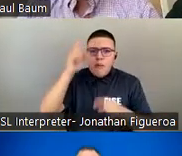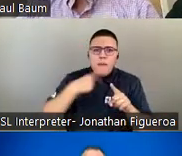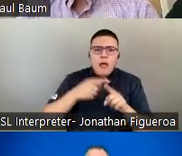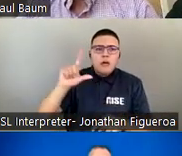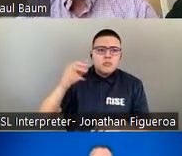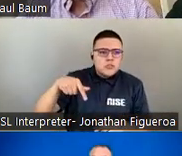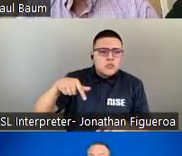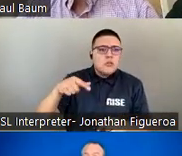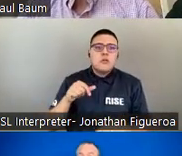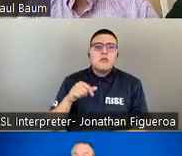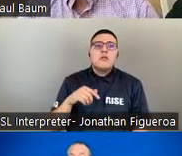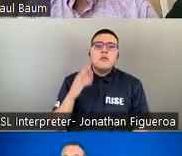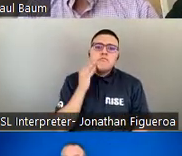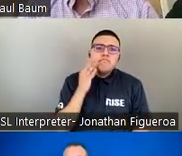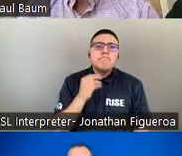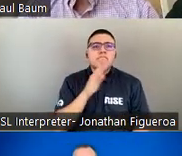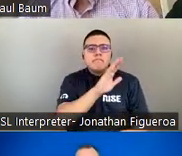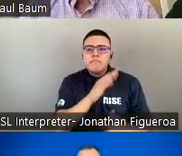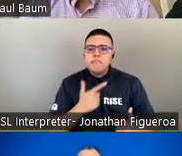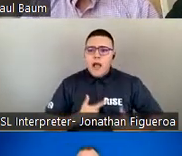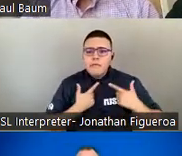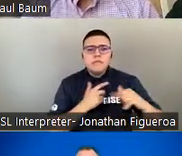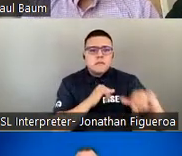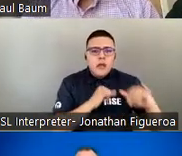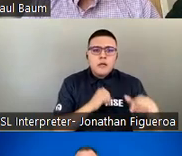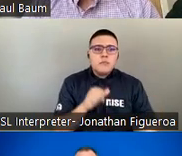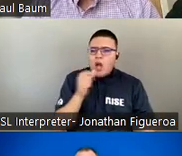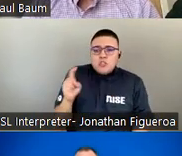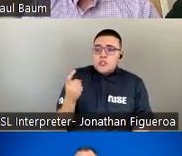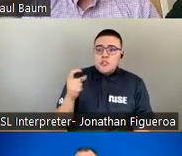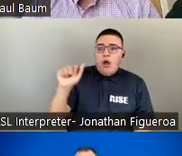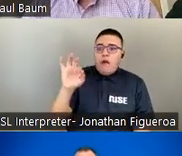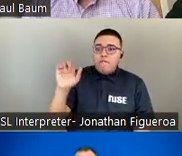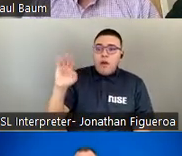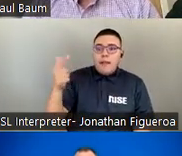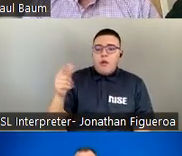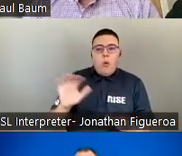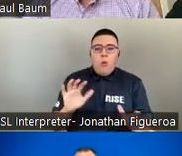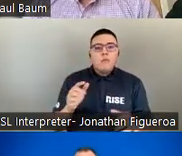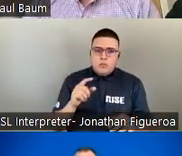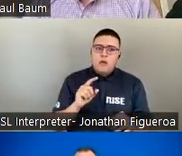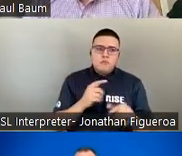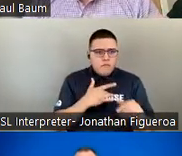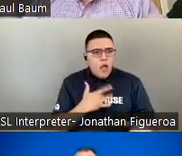affirming, but with lived experience and also the ability to